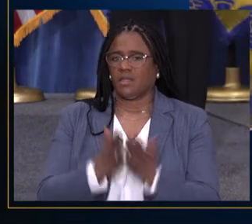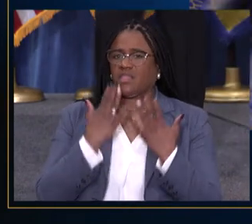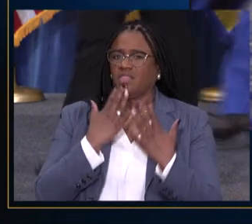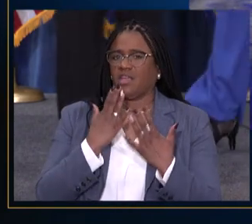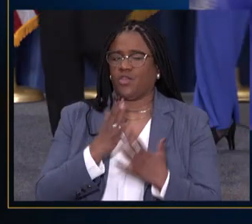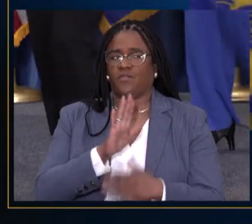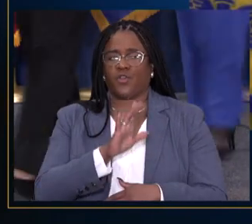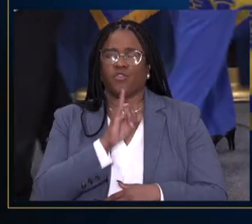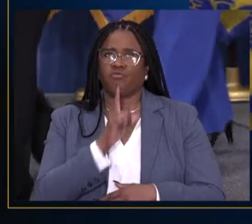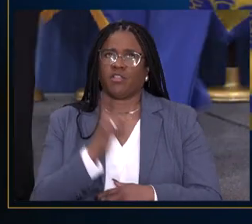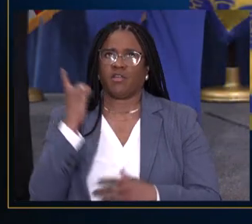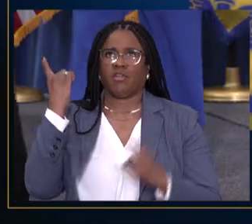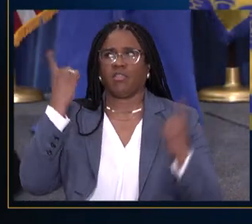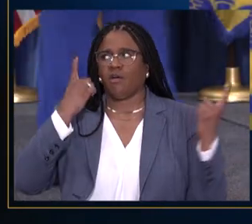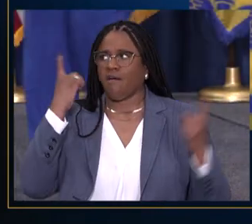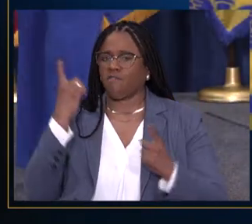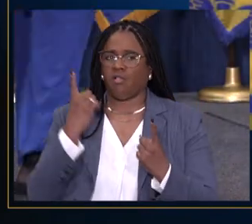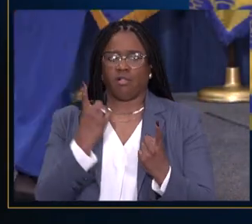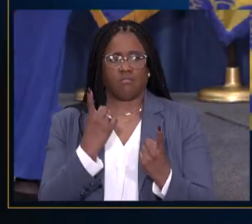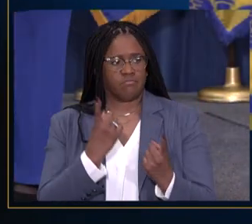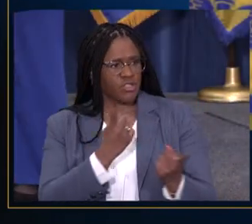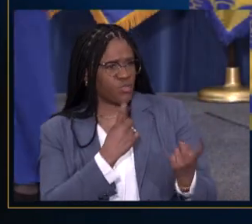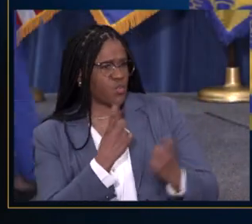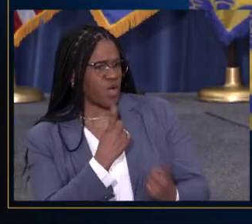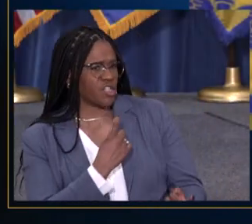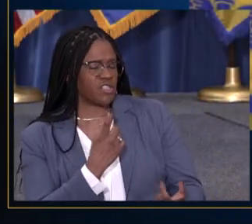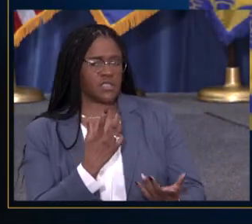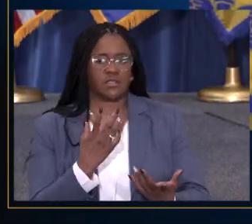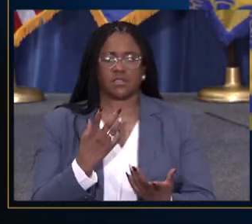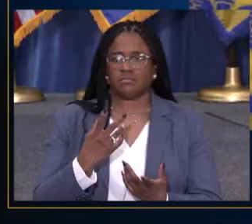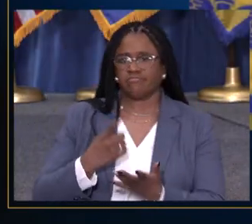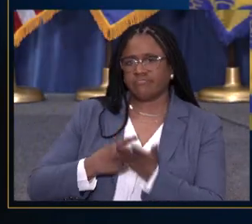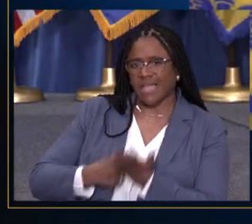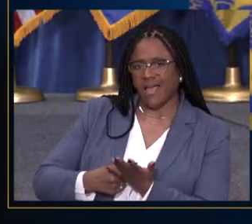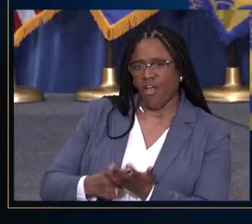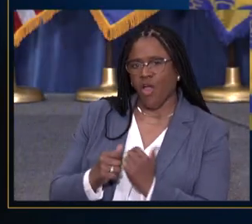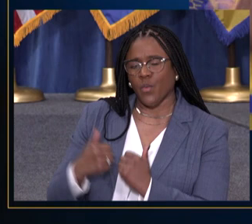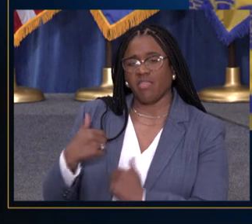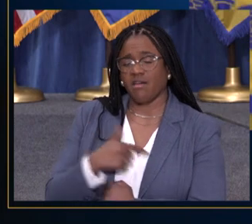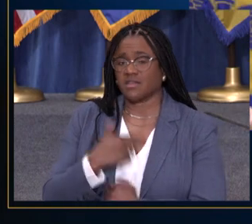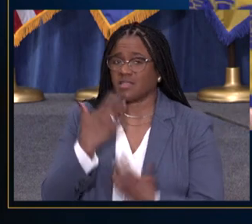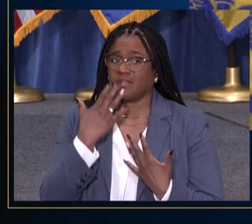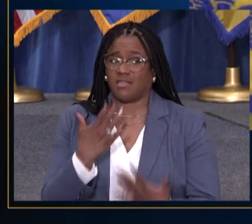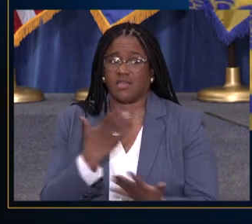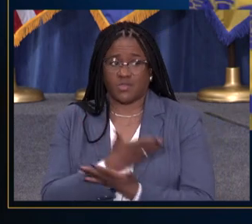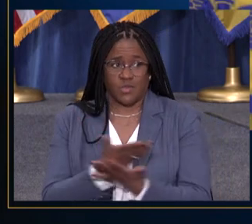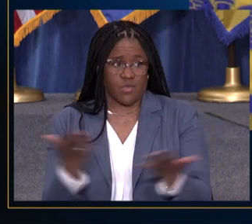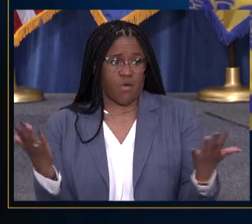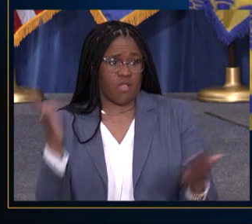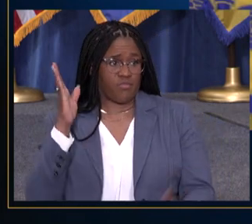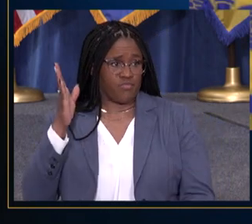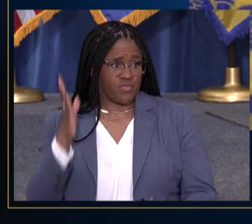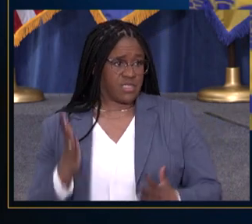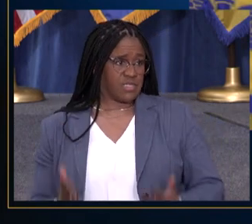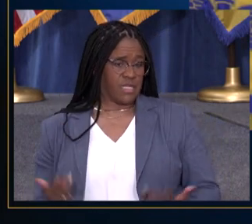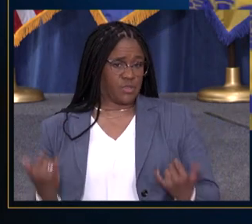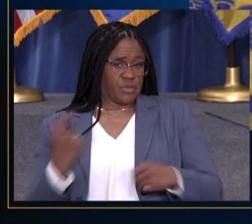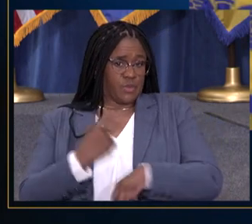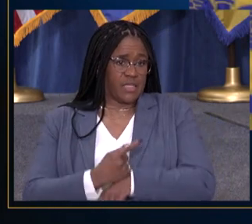really thoughtful questions and for being in dialogue with us. Thanks to all the presenters